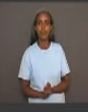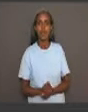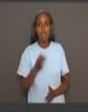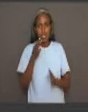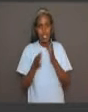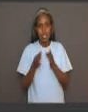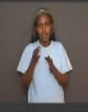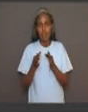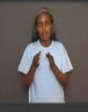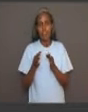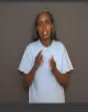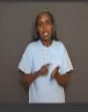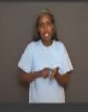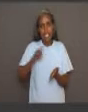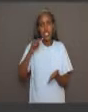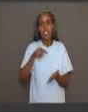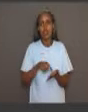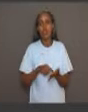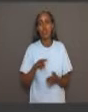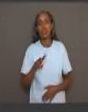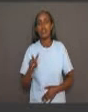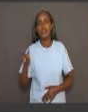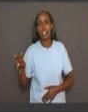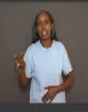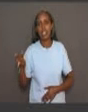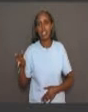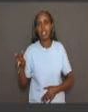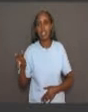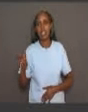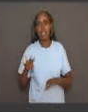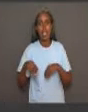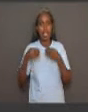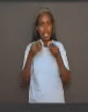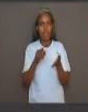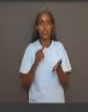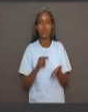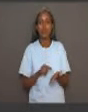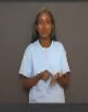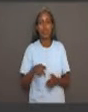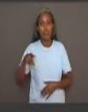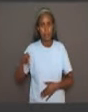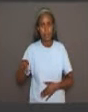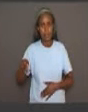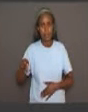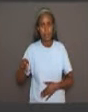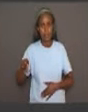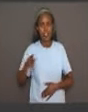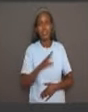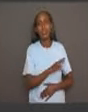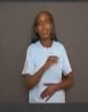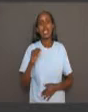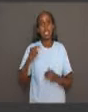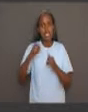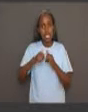If the initial point of the vector is at a given point P and